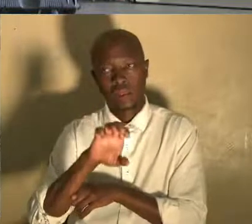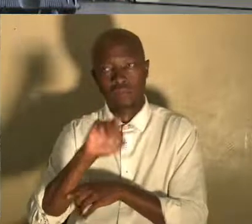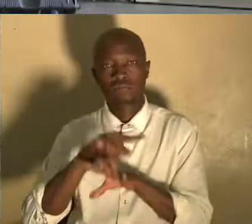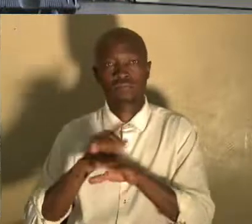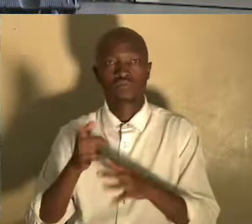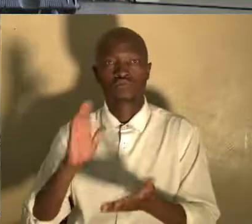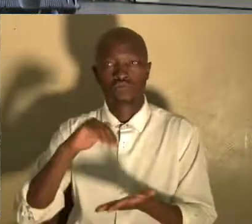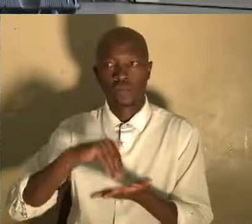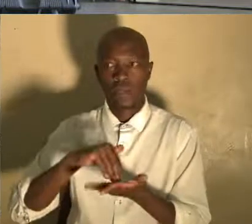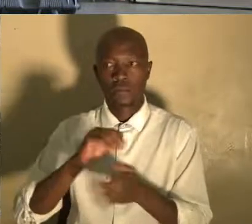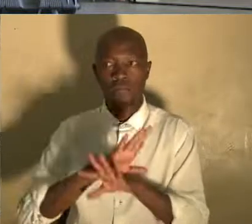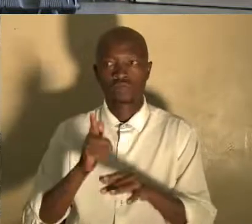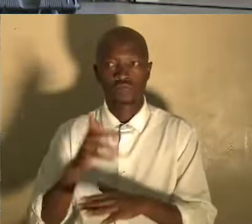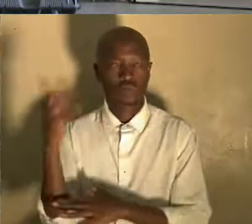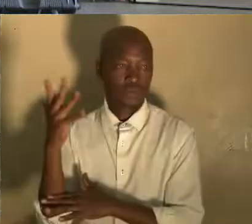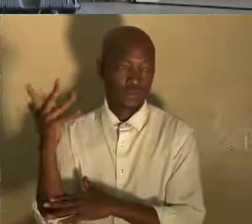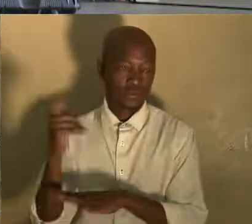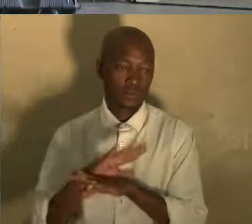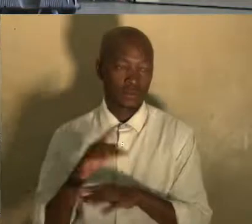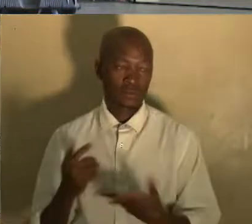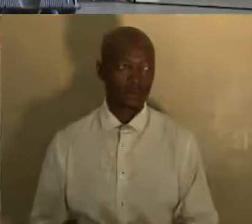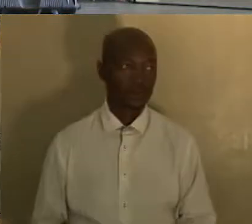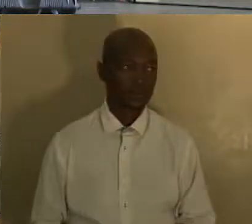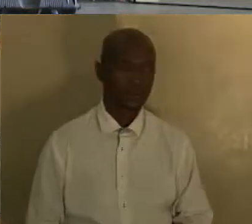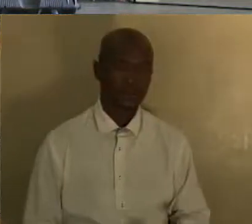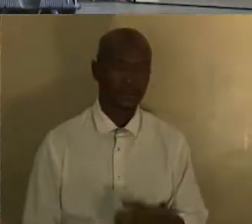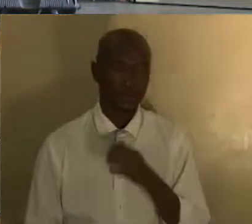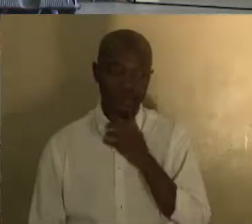the presentation. Over to you, ma'am. Thank you very much.